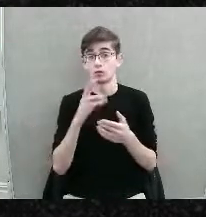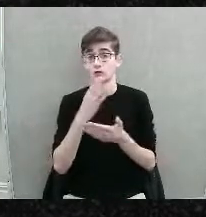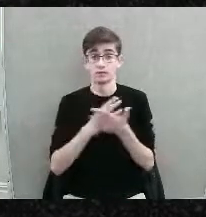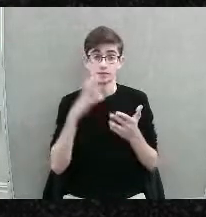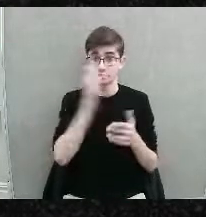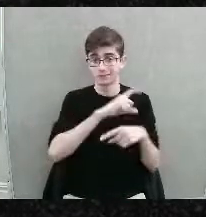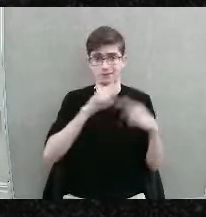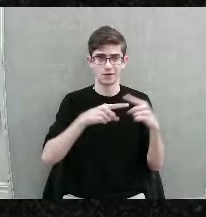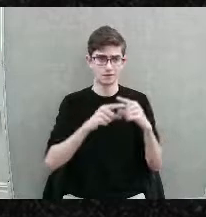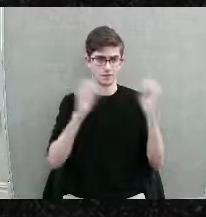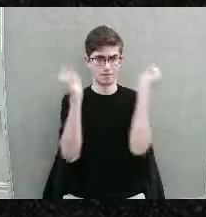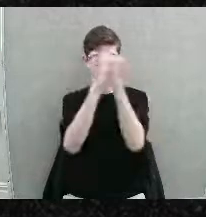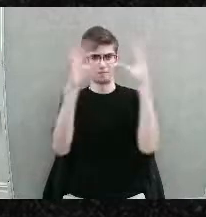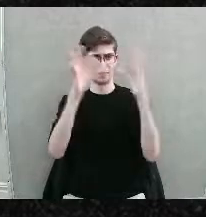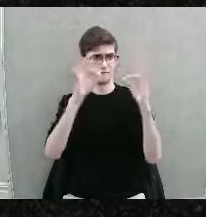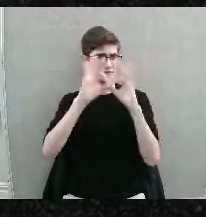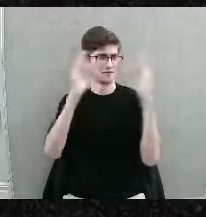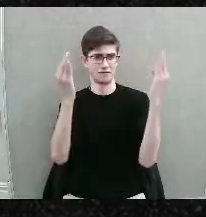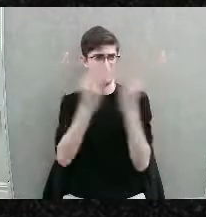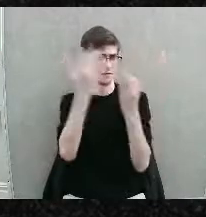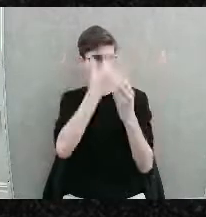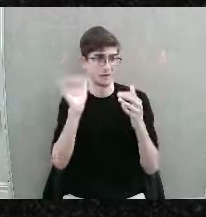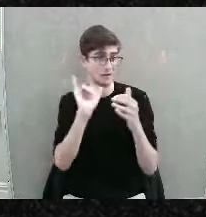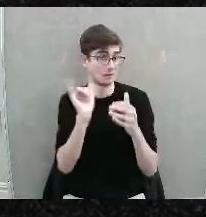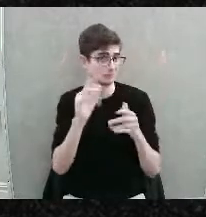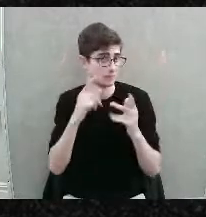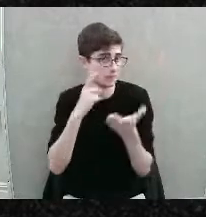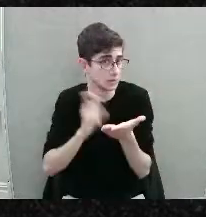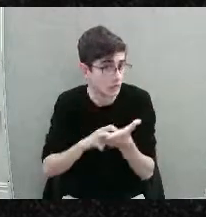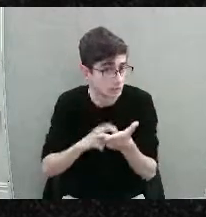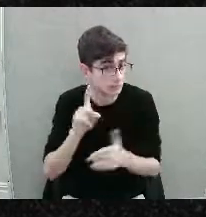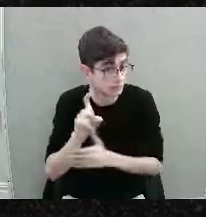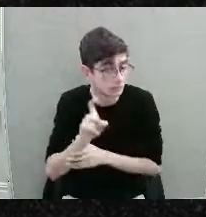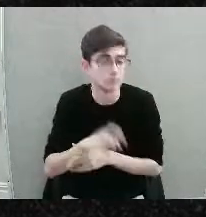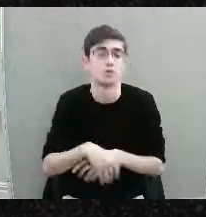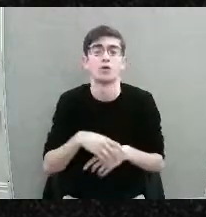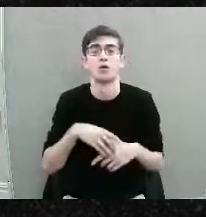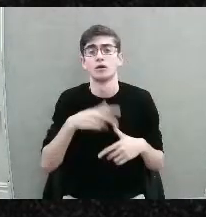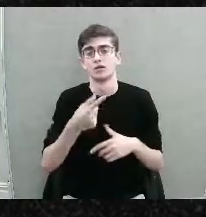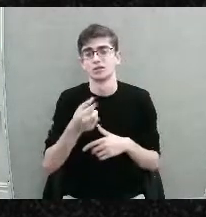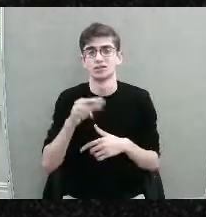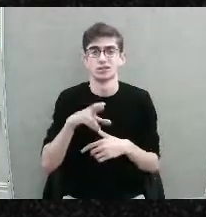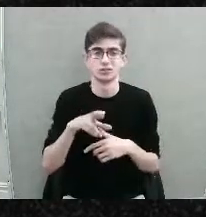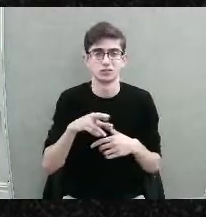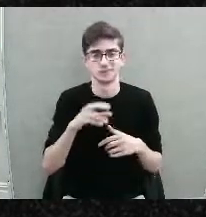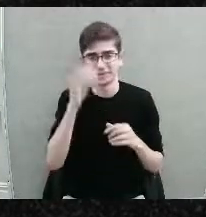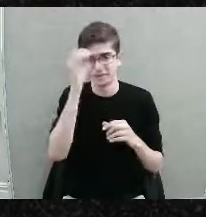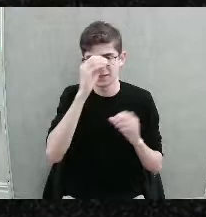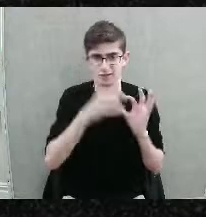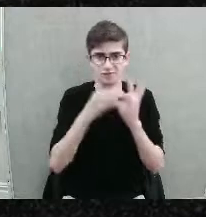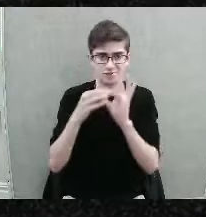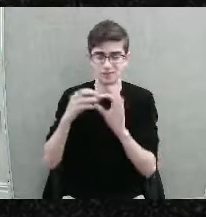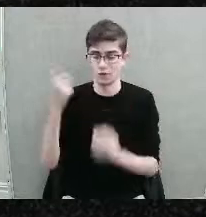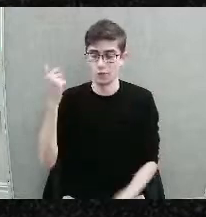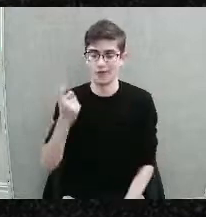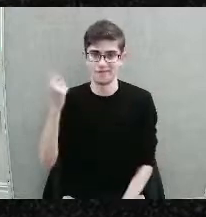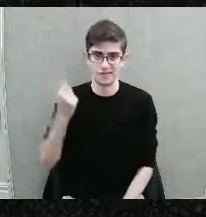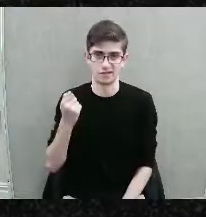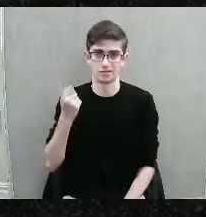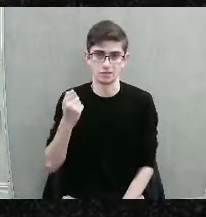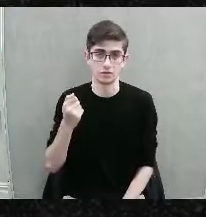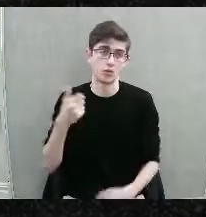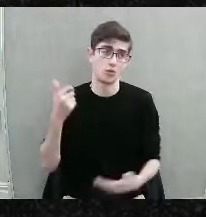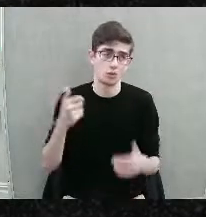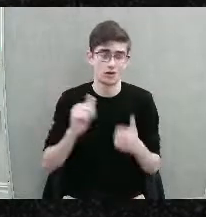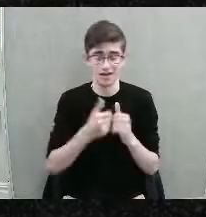family form, although that's not acknowledged, right? Or if we're talking about the gendered underpinnings and implications of welfare state retrenchment, or the